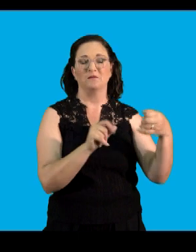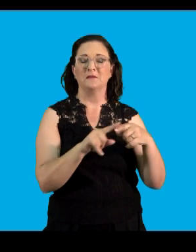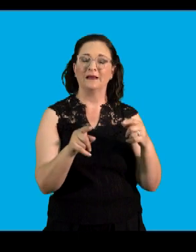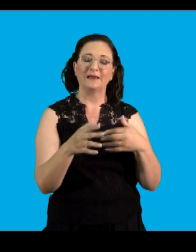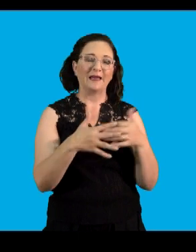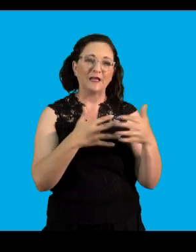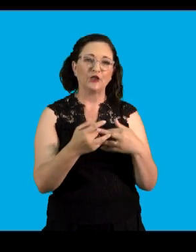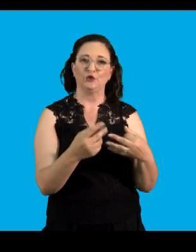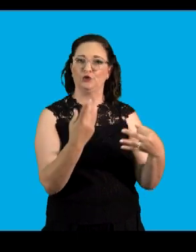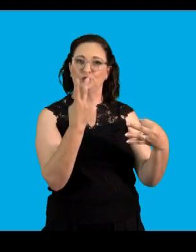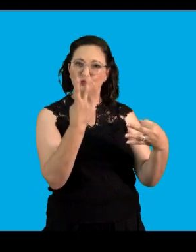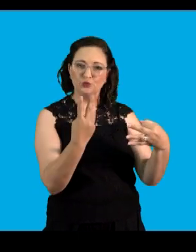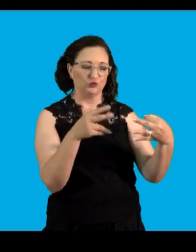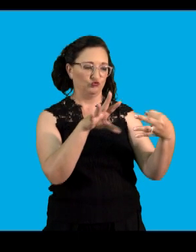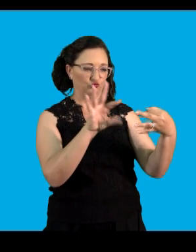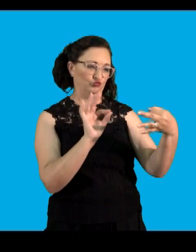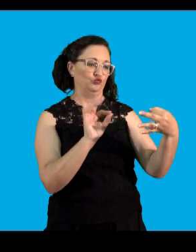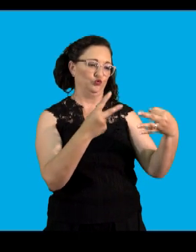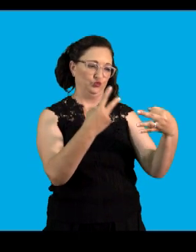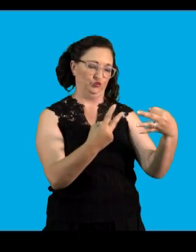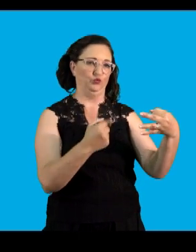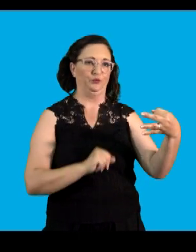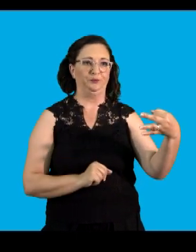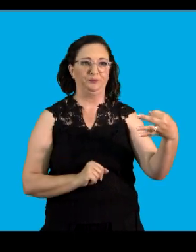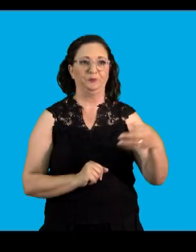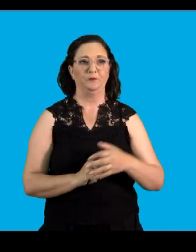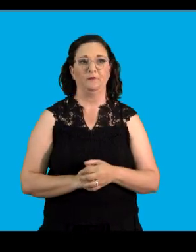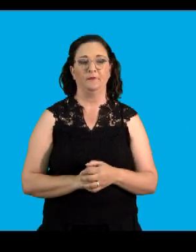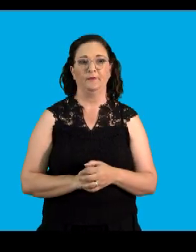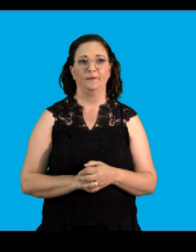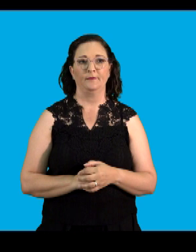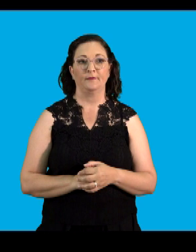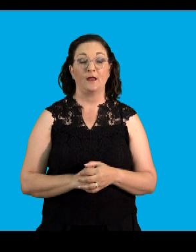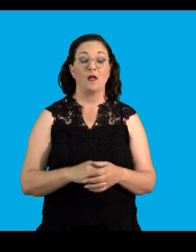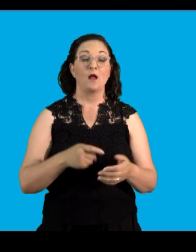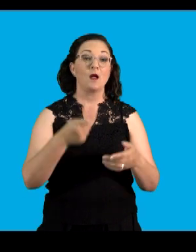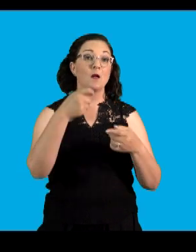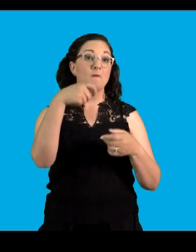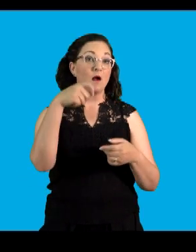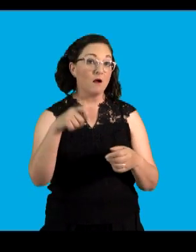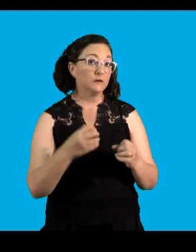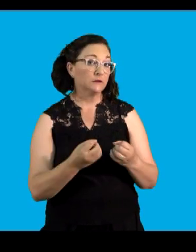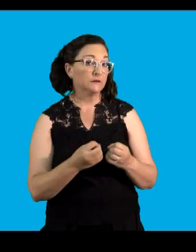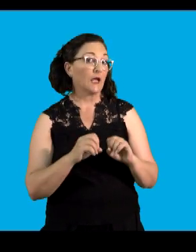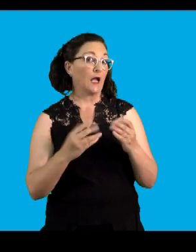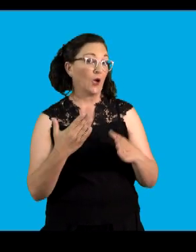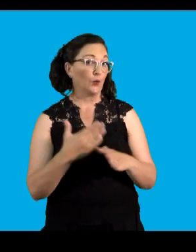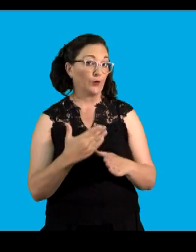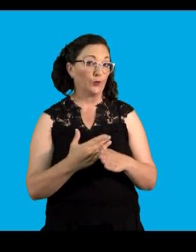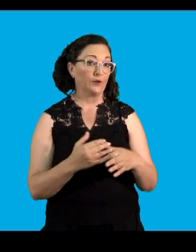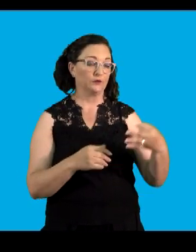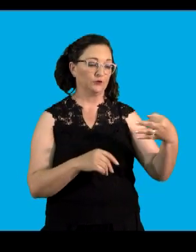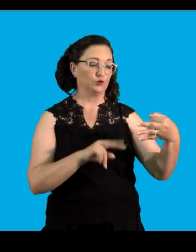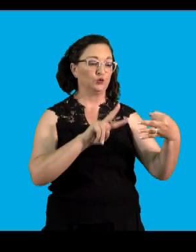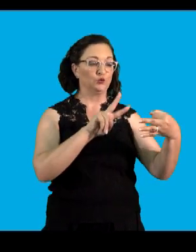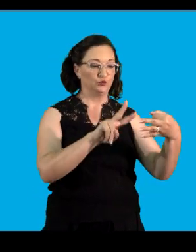of the 2 questions here. So the mark allocation for these 2 questions of your